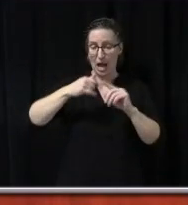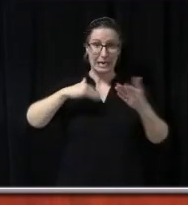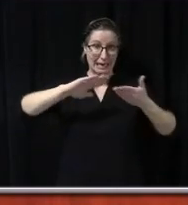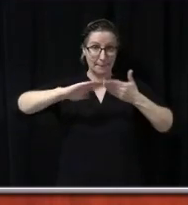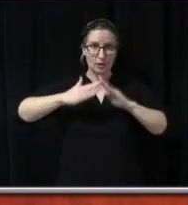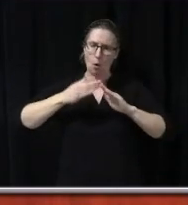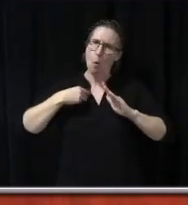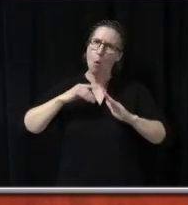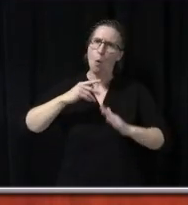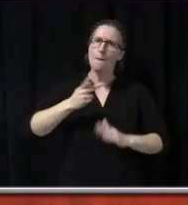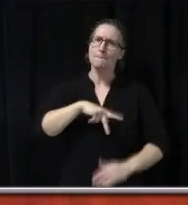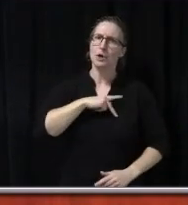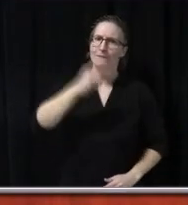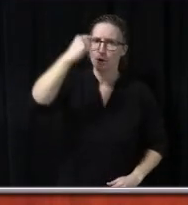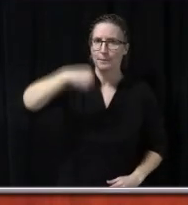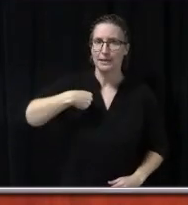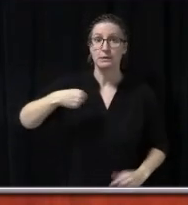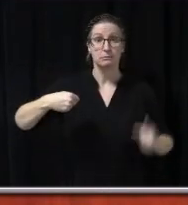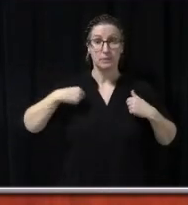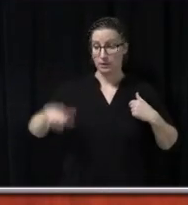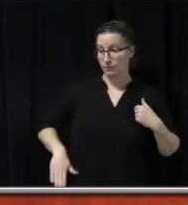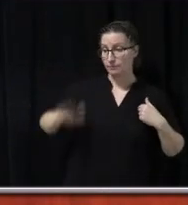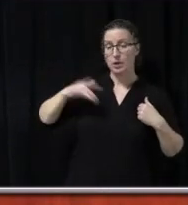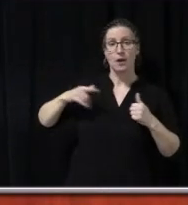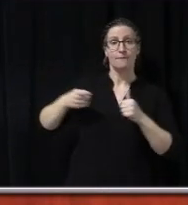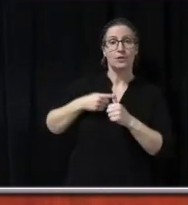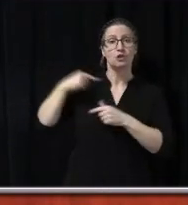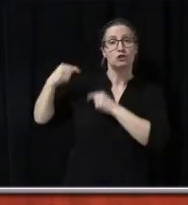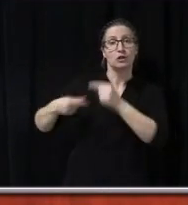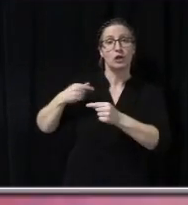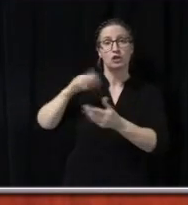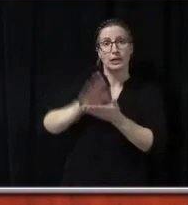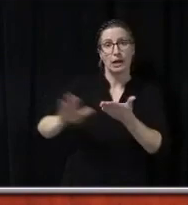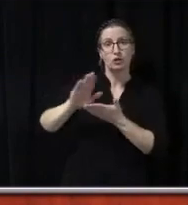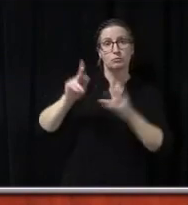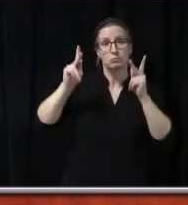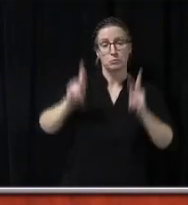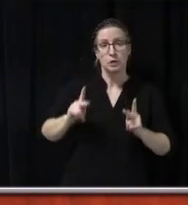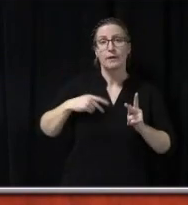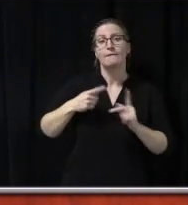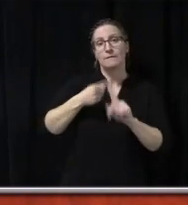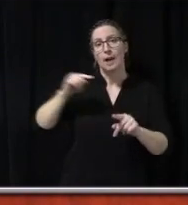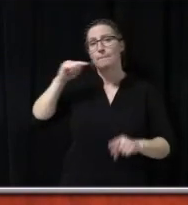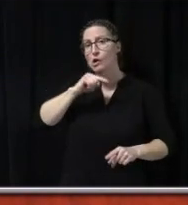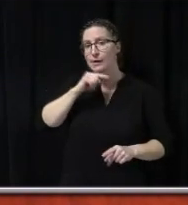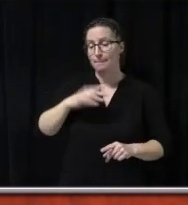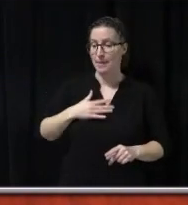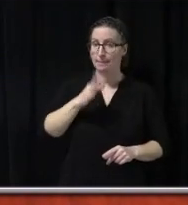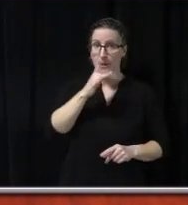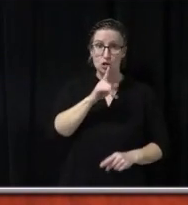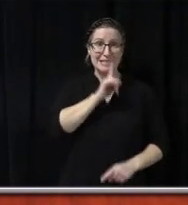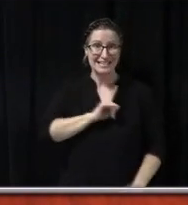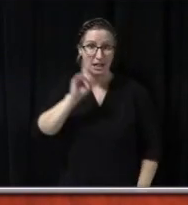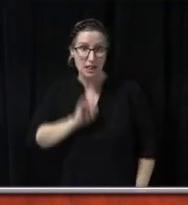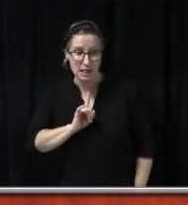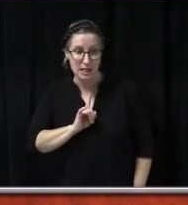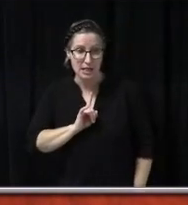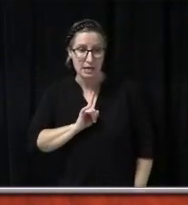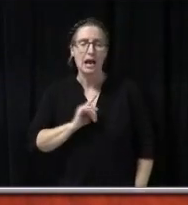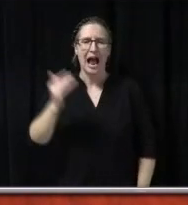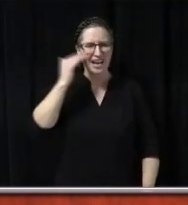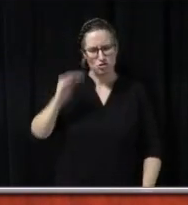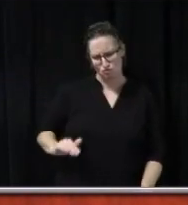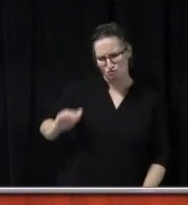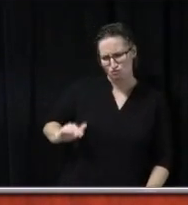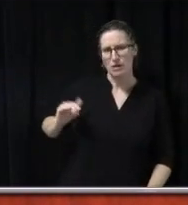deeply personal. Growing up as a first-generation college student from Milwaukee, raised by a single mother, I knew at an early